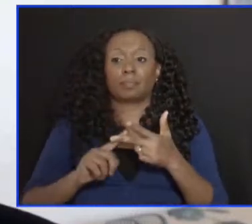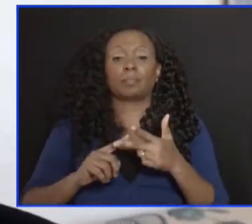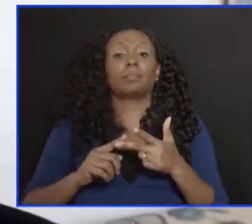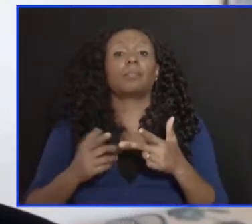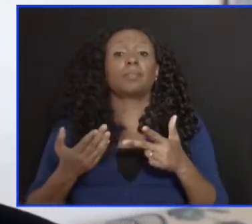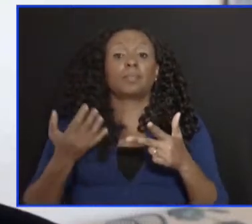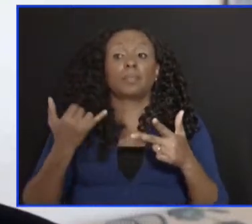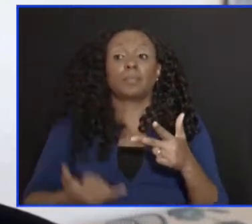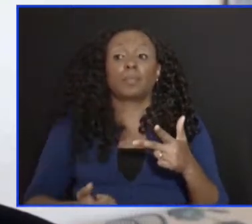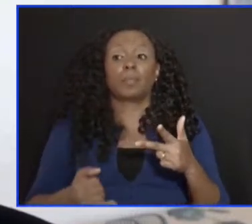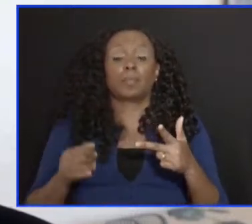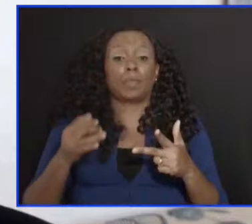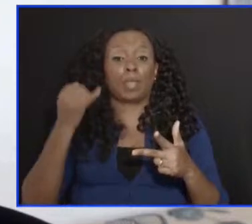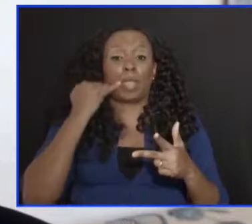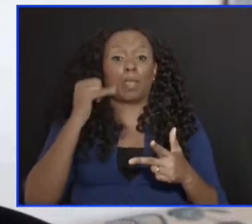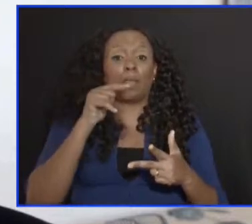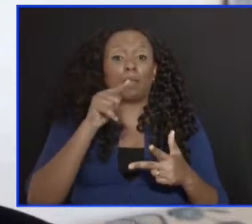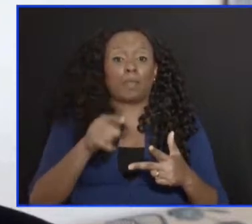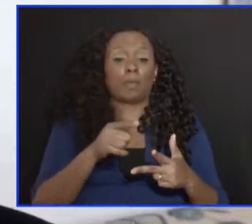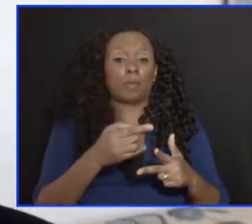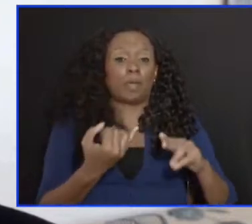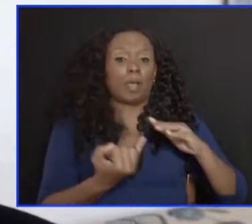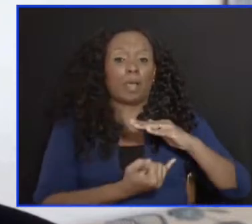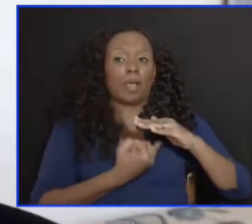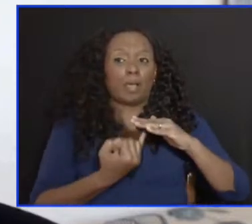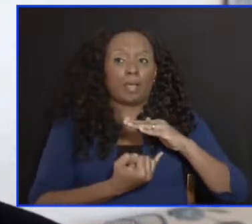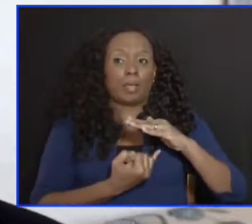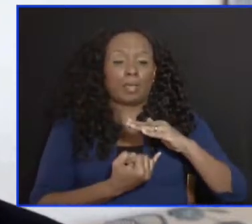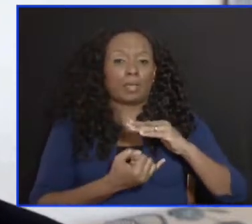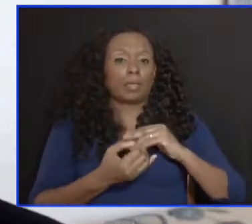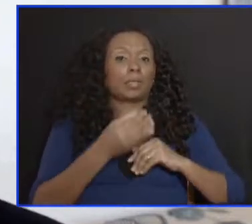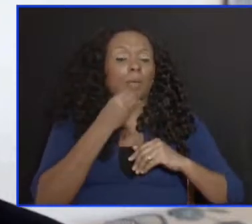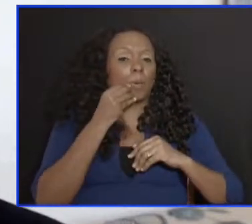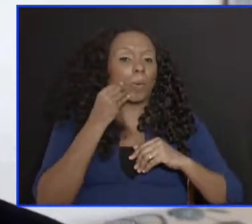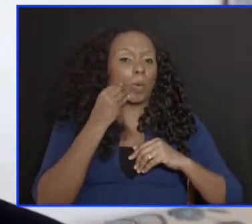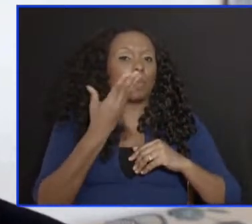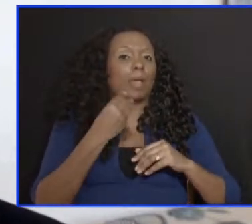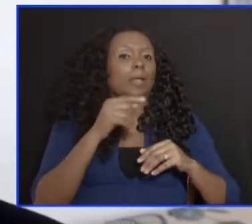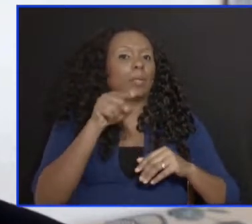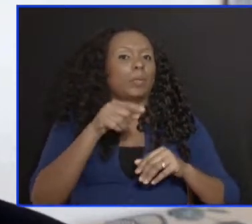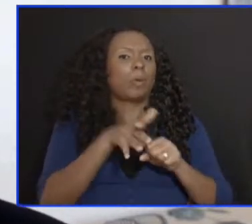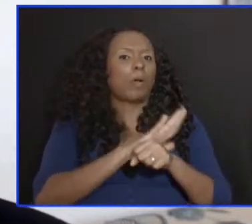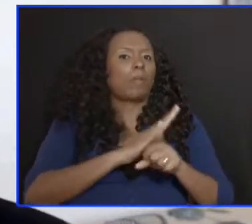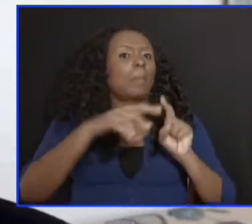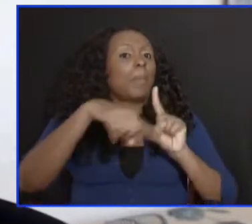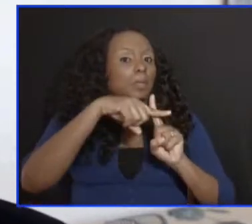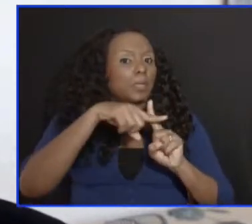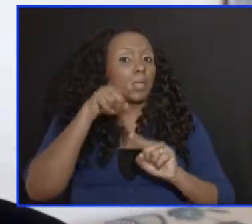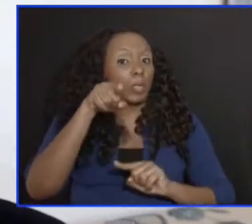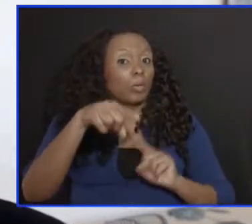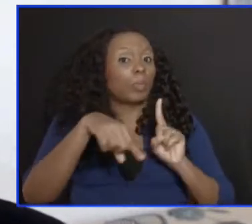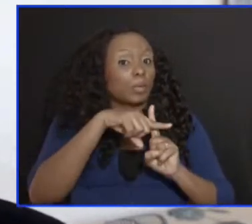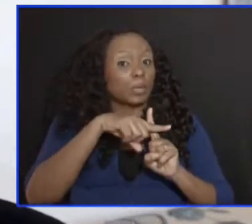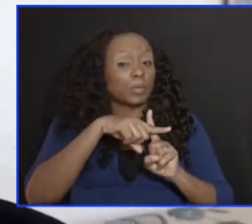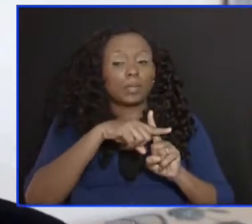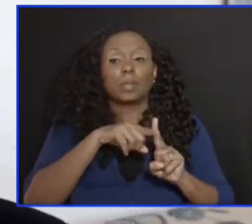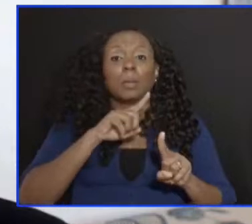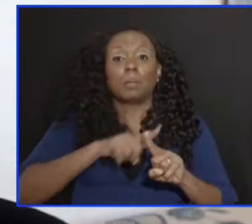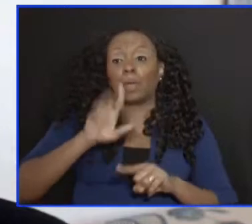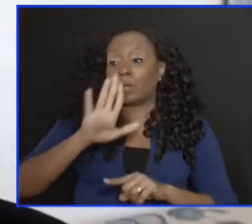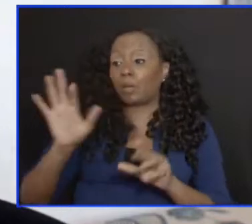positive and are in isolation, but have close relatives at Harrison